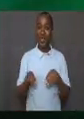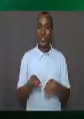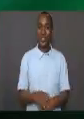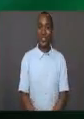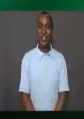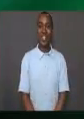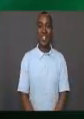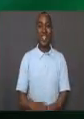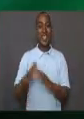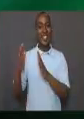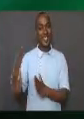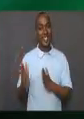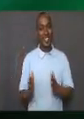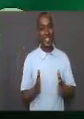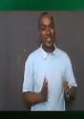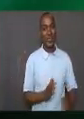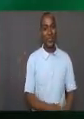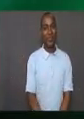Students, let's get ready.